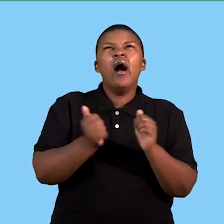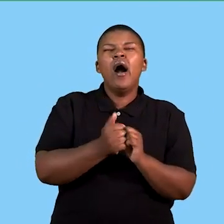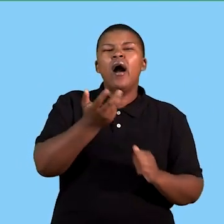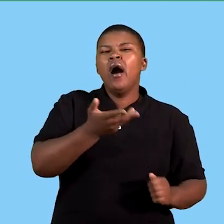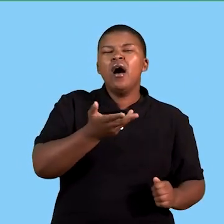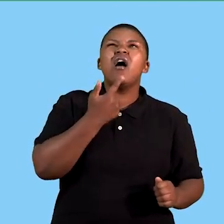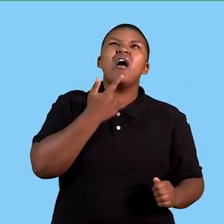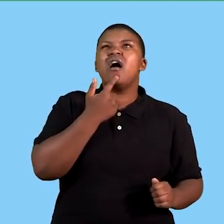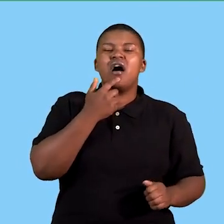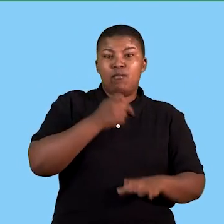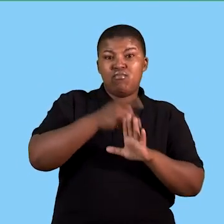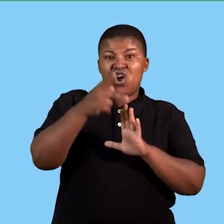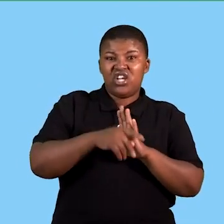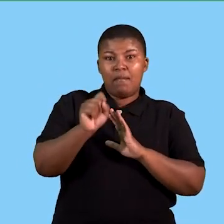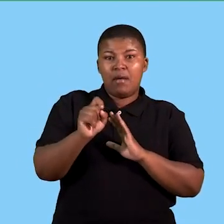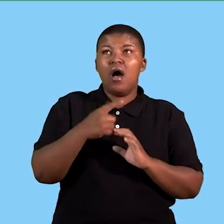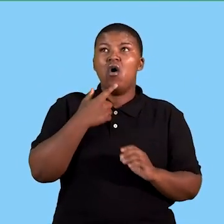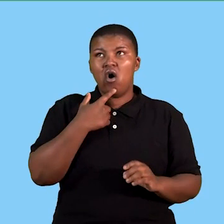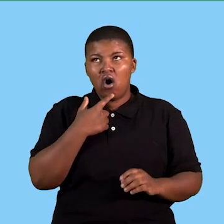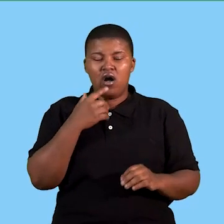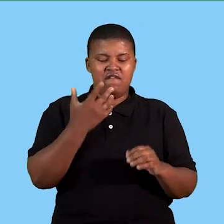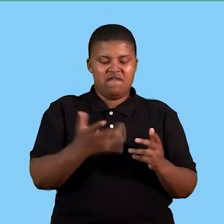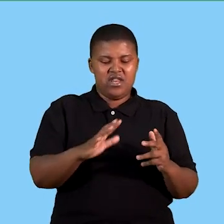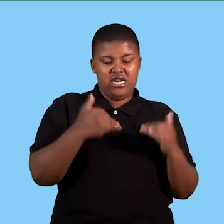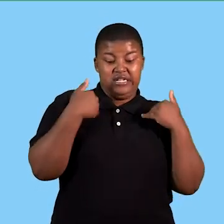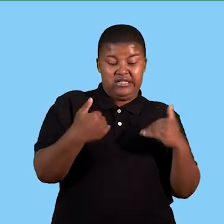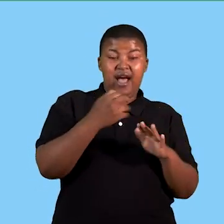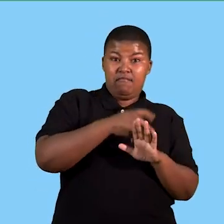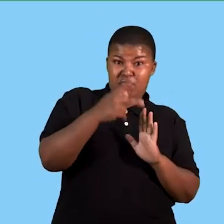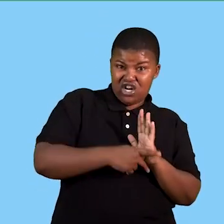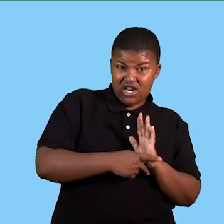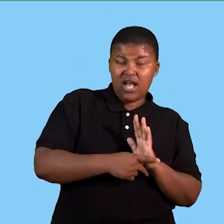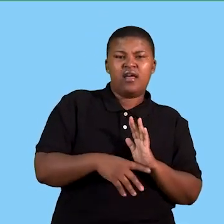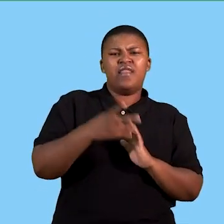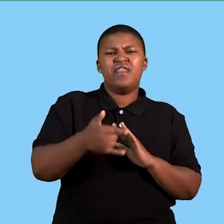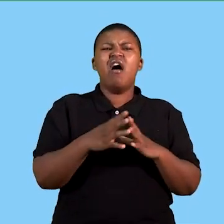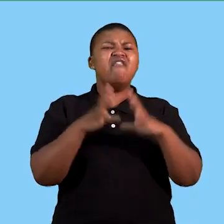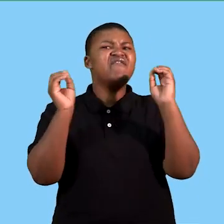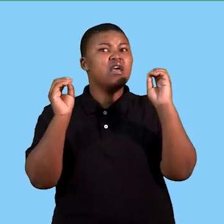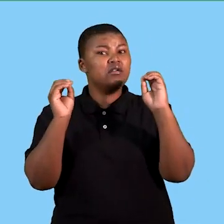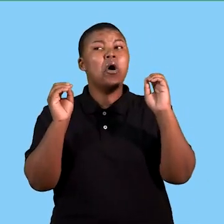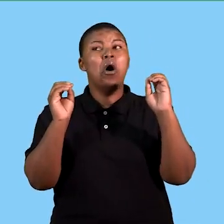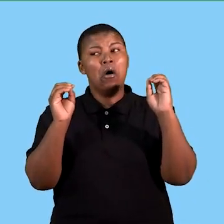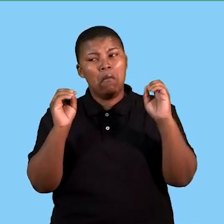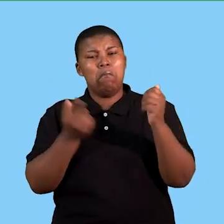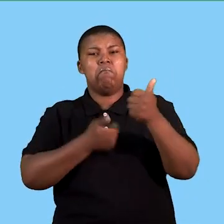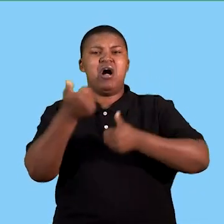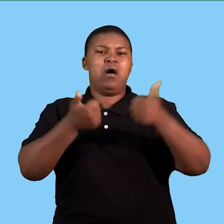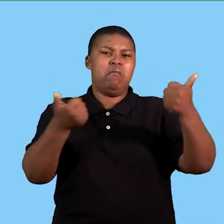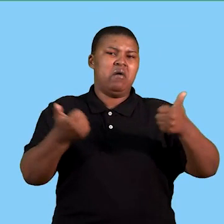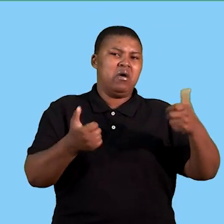work on this project. And when the project is concluded or finished, they will go back to